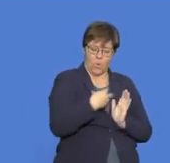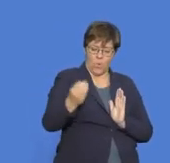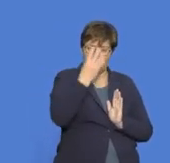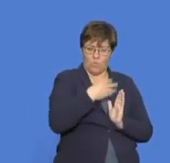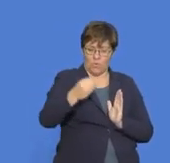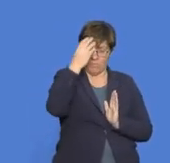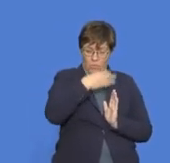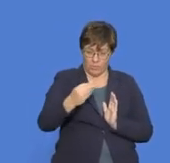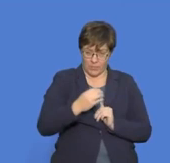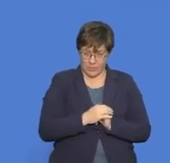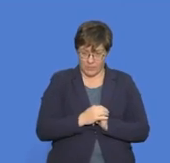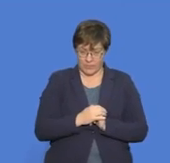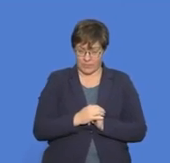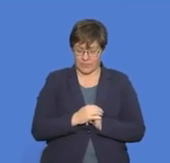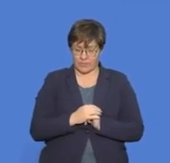transpiration here.